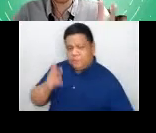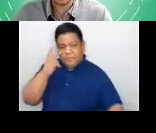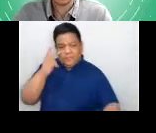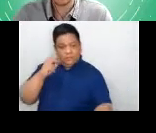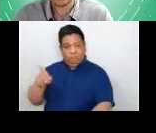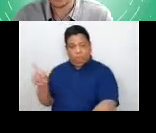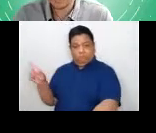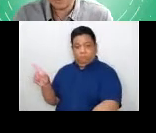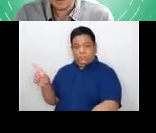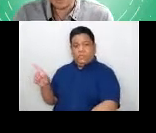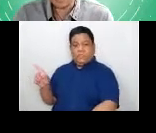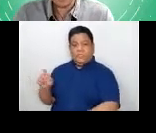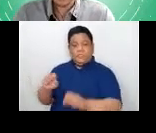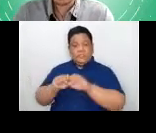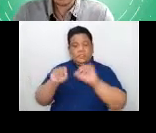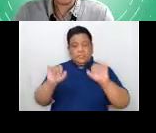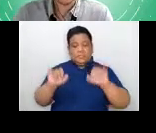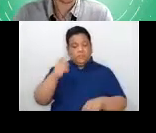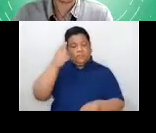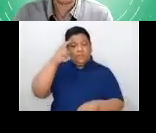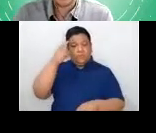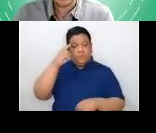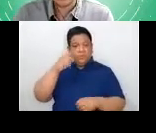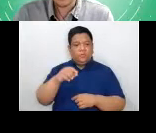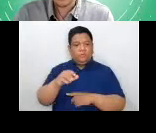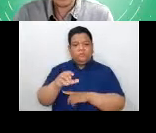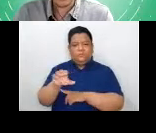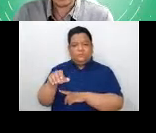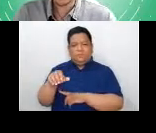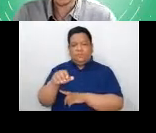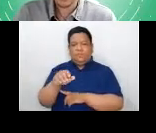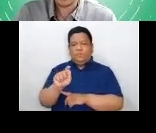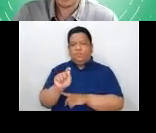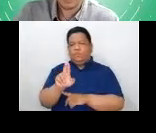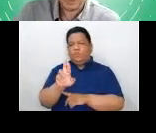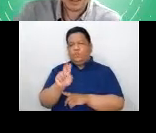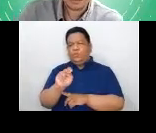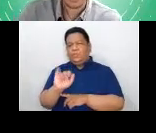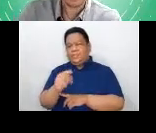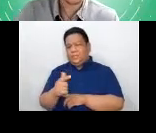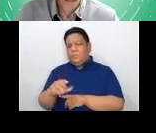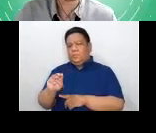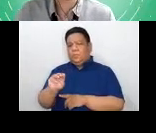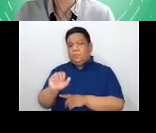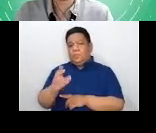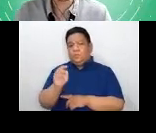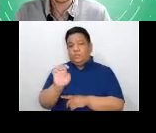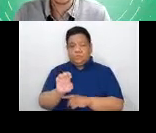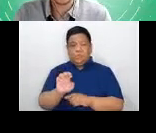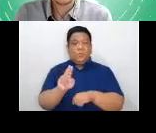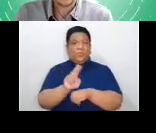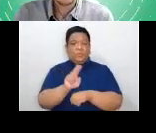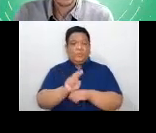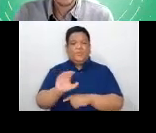example mechanism for a turning machine. And these are actually all made using CAD software and then cut with a laser